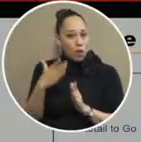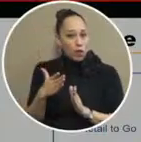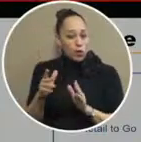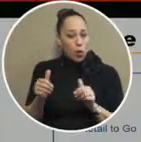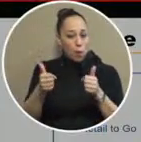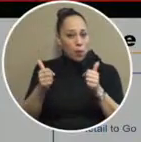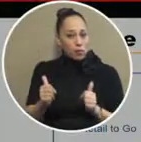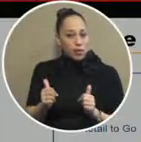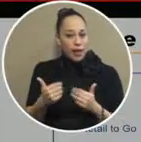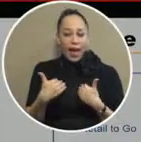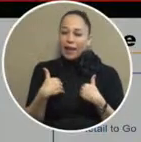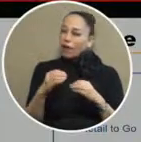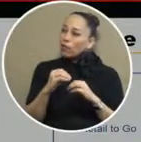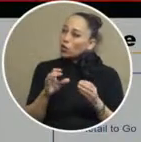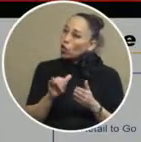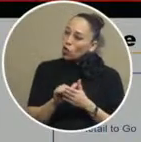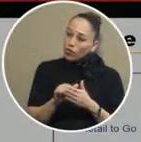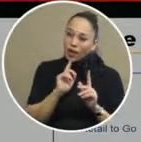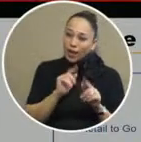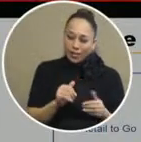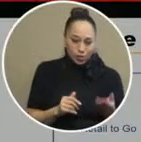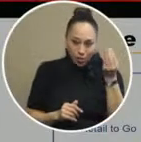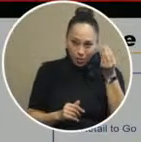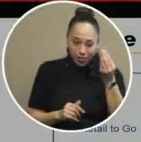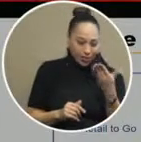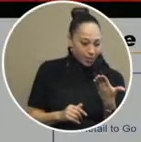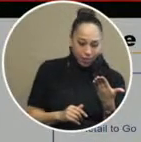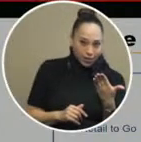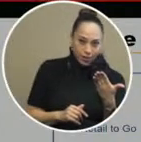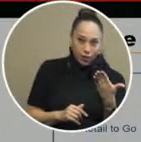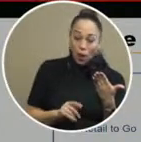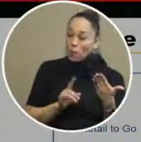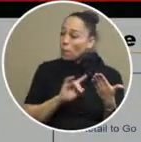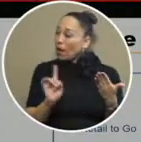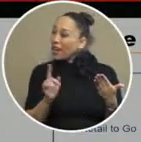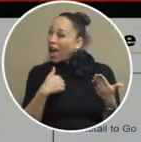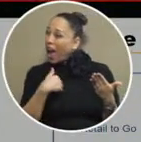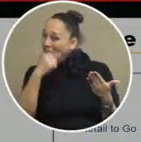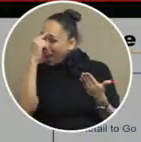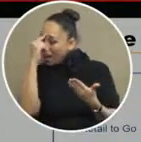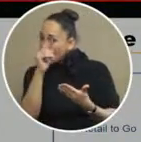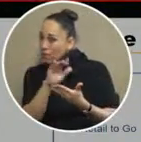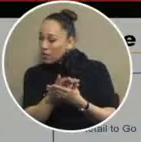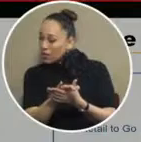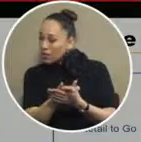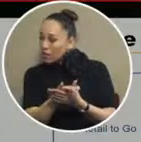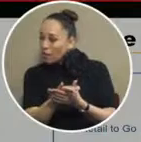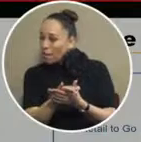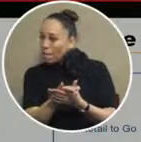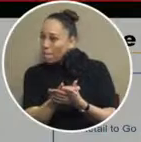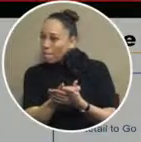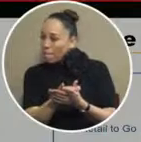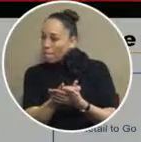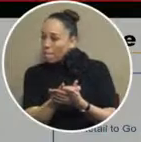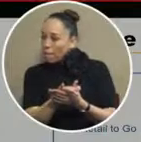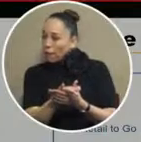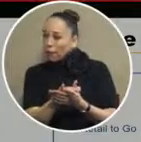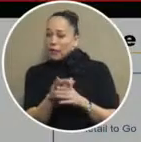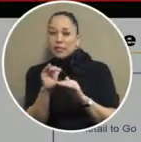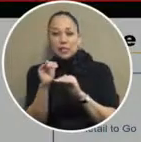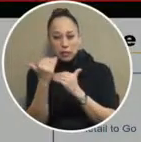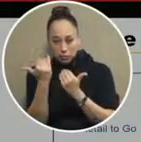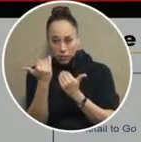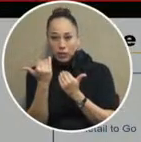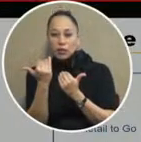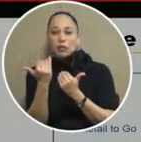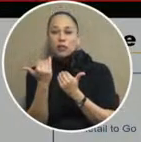posted. I don't have that answer in front of me. However, I believe that they are it's 25%. They are